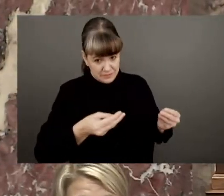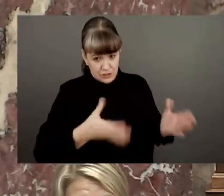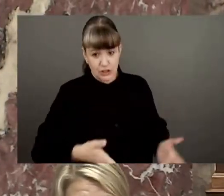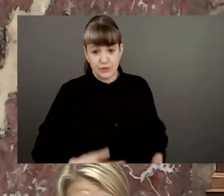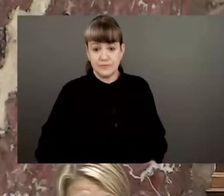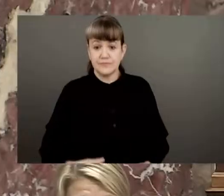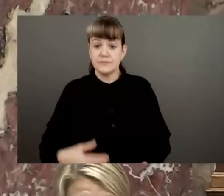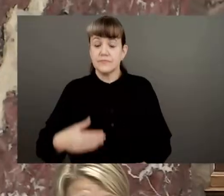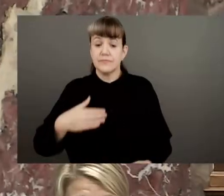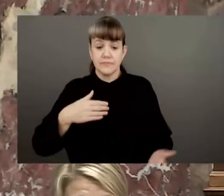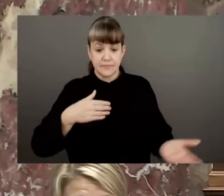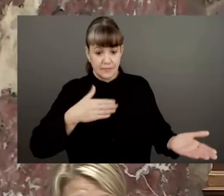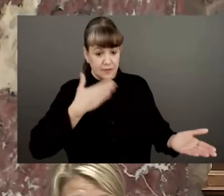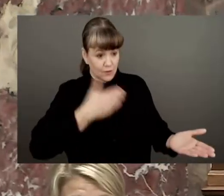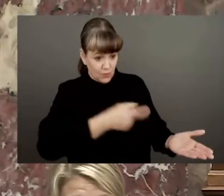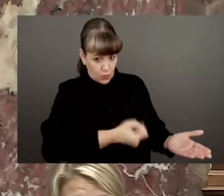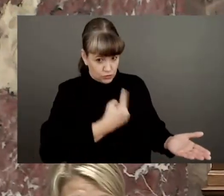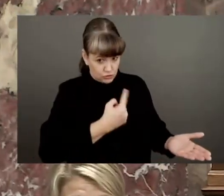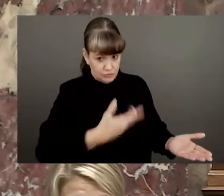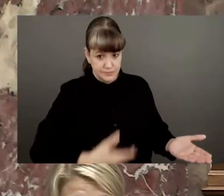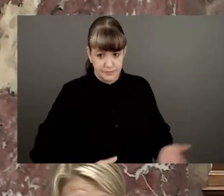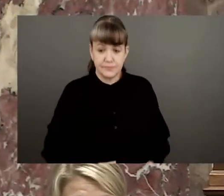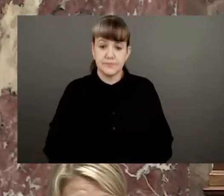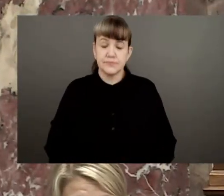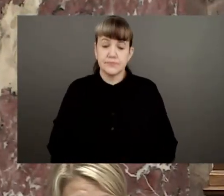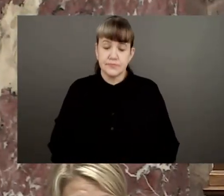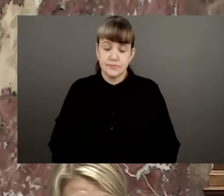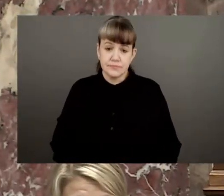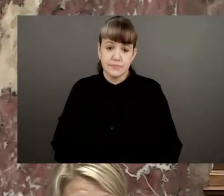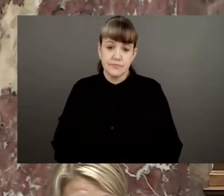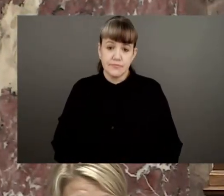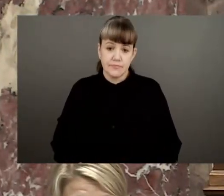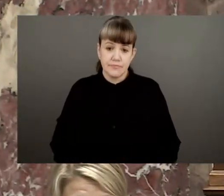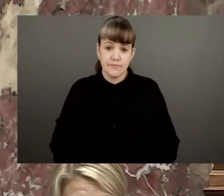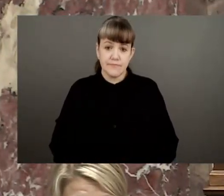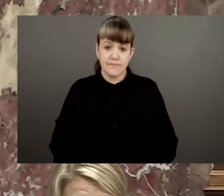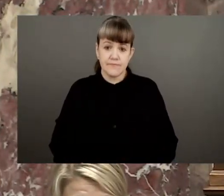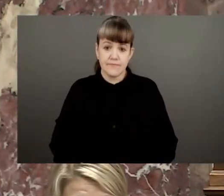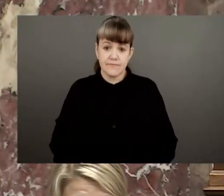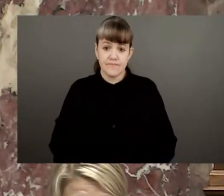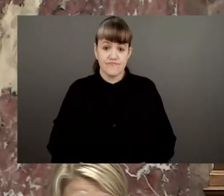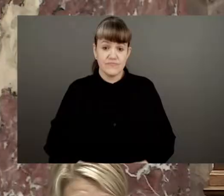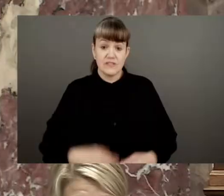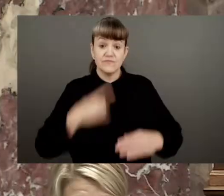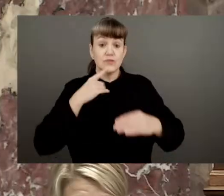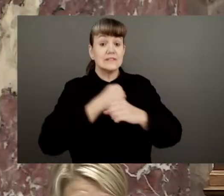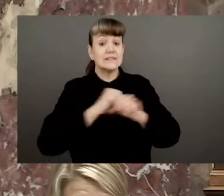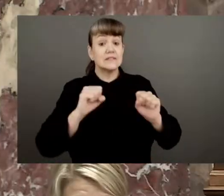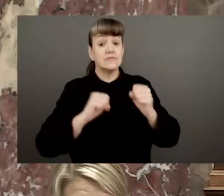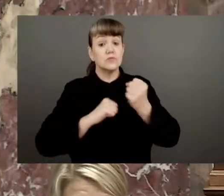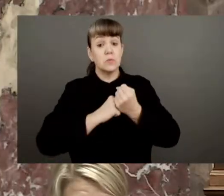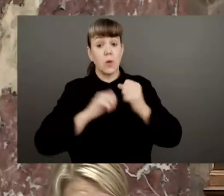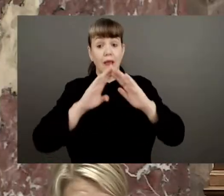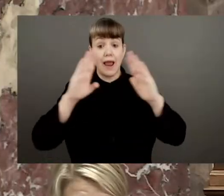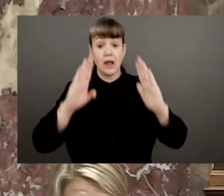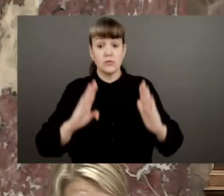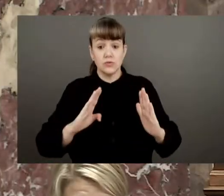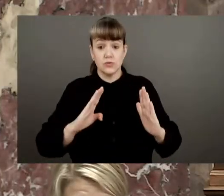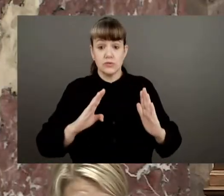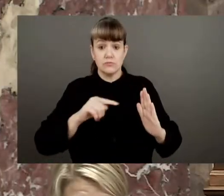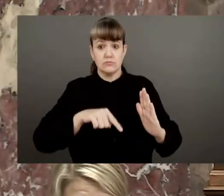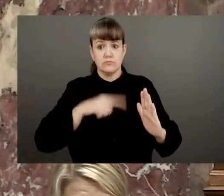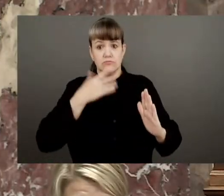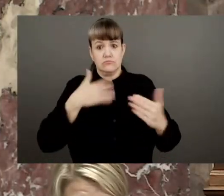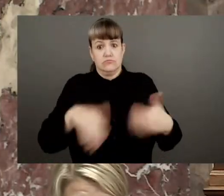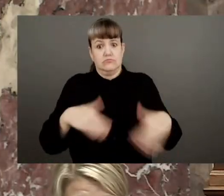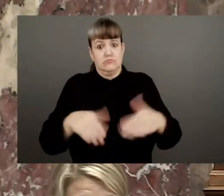addition to supportive housing, are life-saving, particularly during extreme weather events. That's why